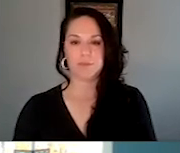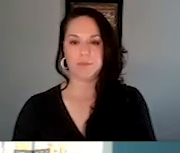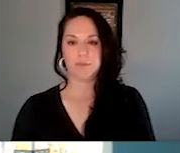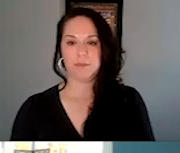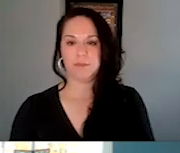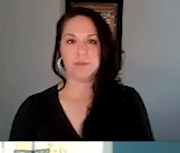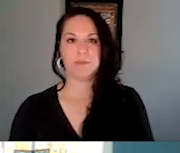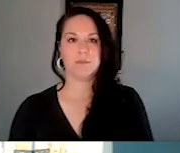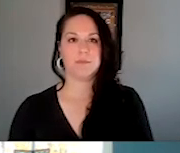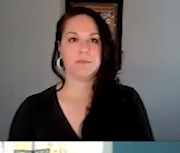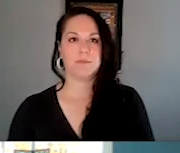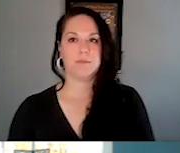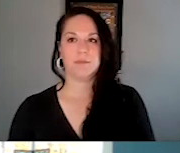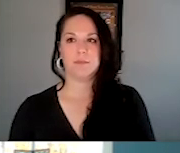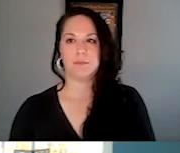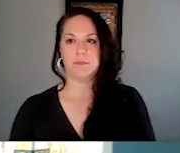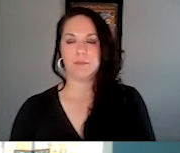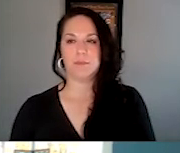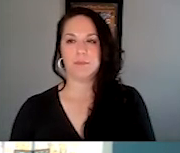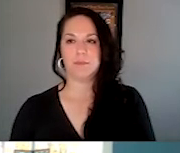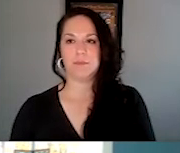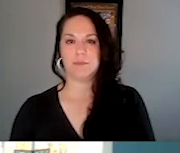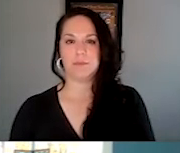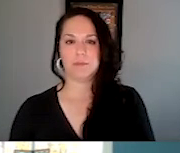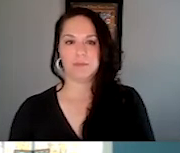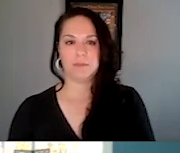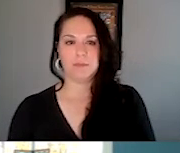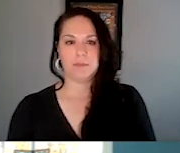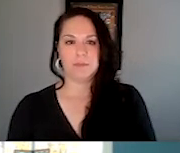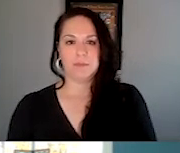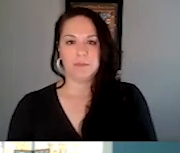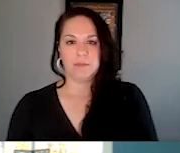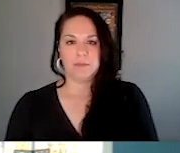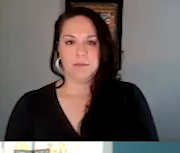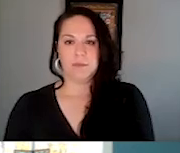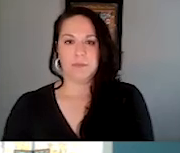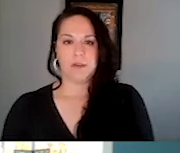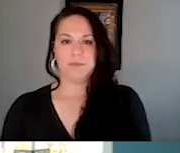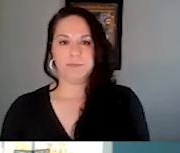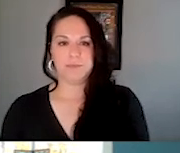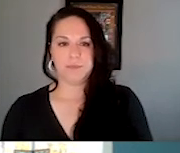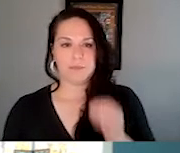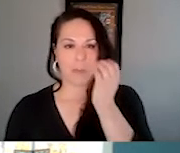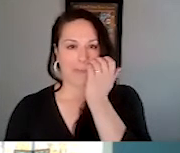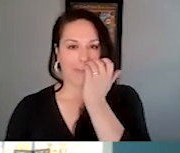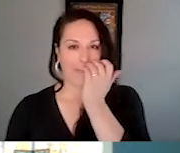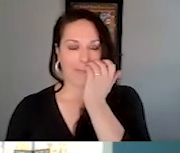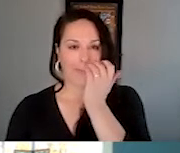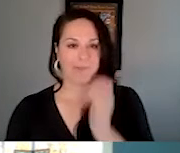the federal law changed as far as hemp and what the definition was of